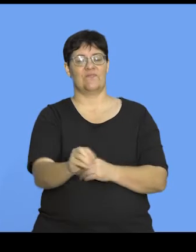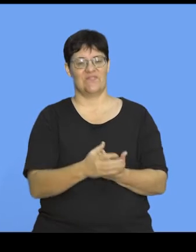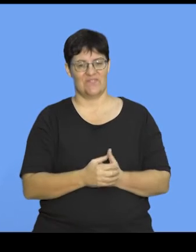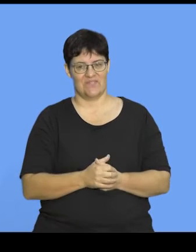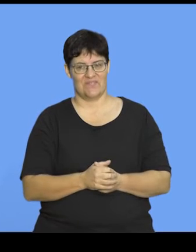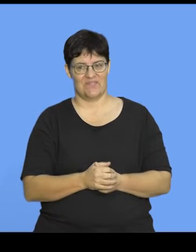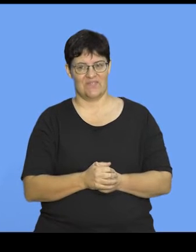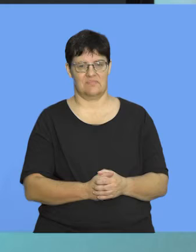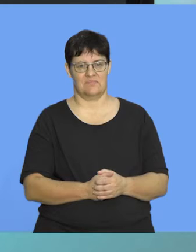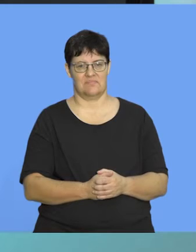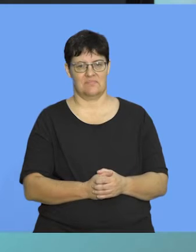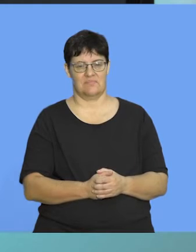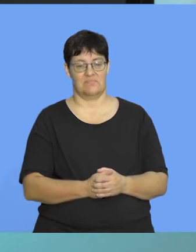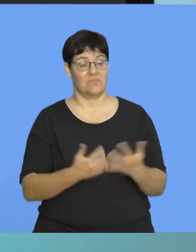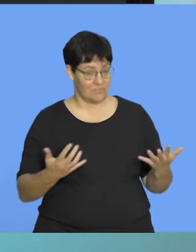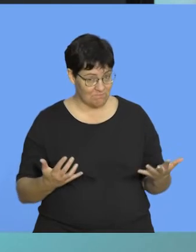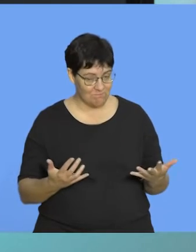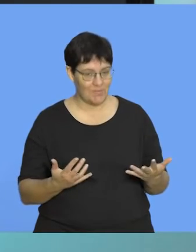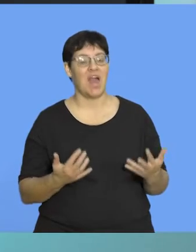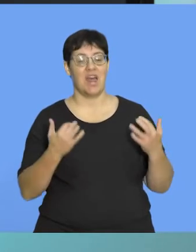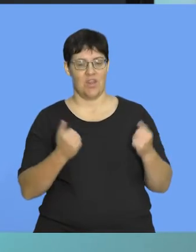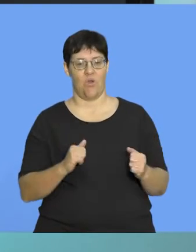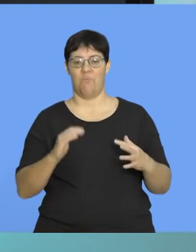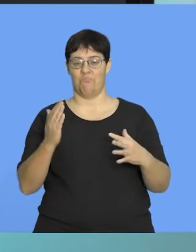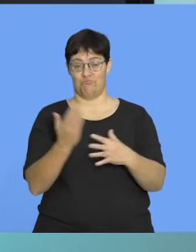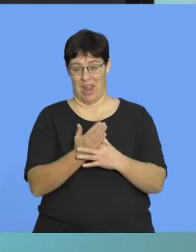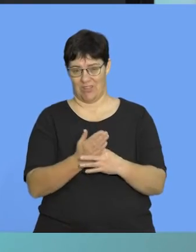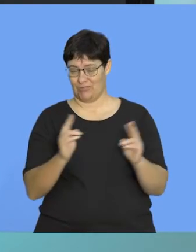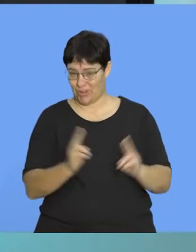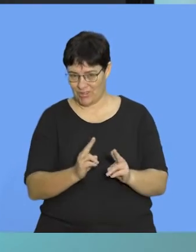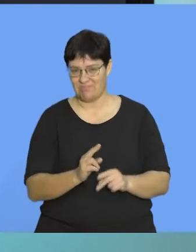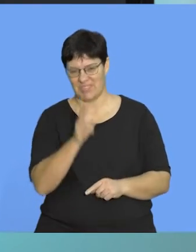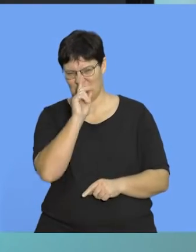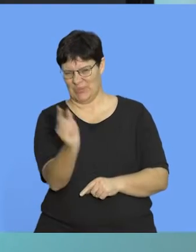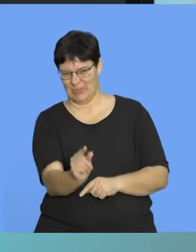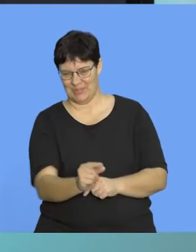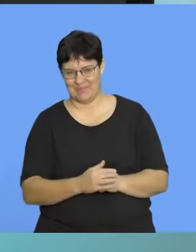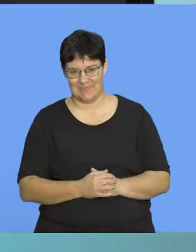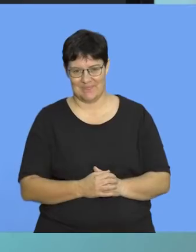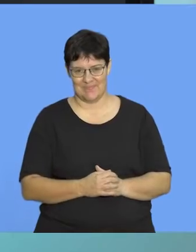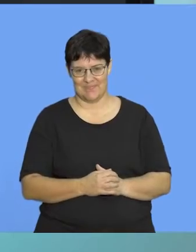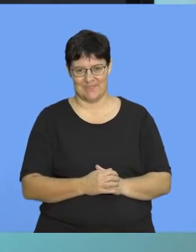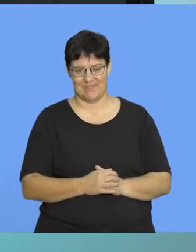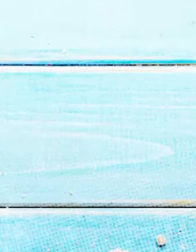equation. We're going to take a small ad break, and we'll see you in a couple of minutes.